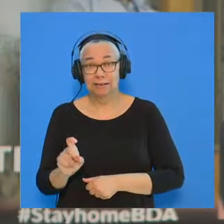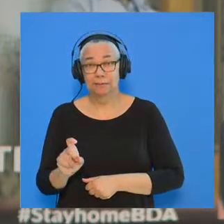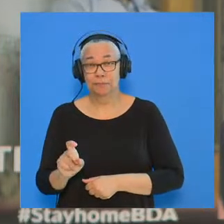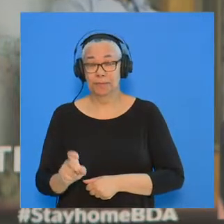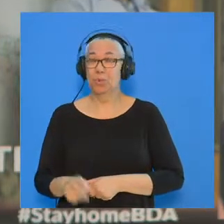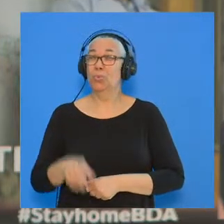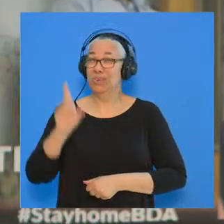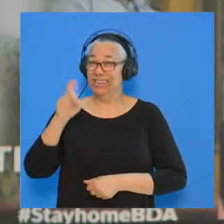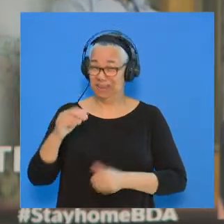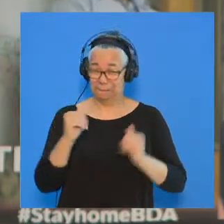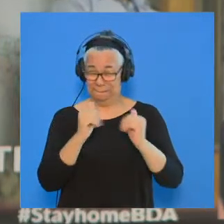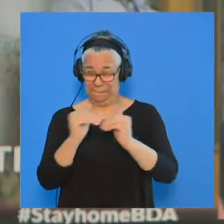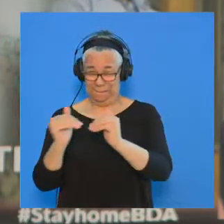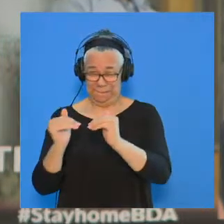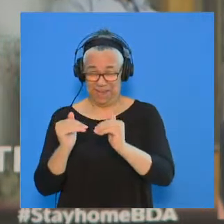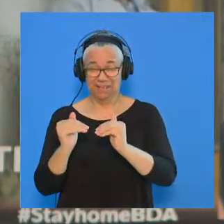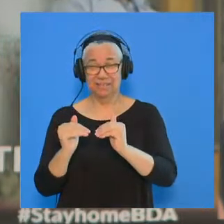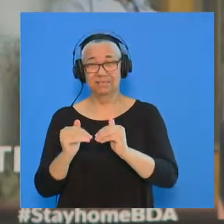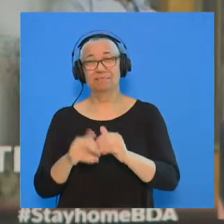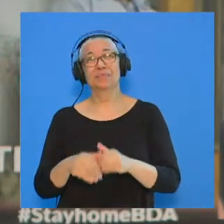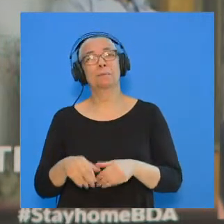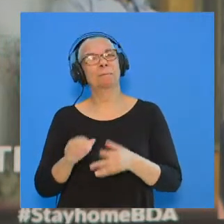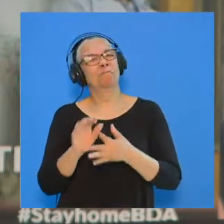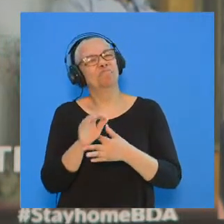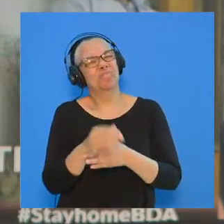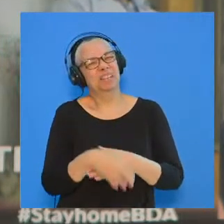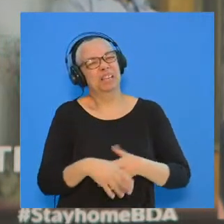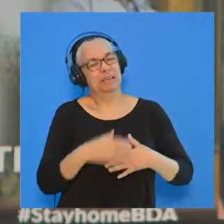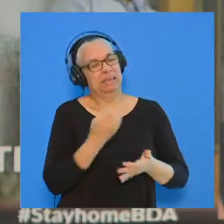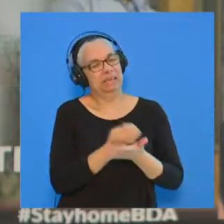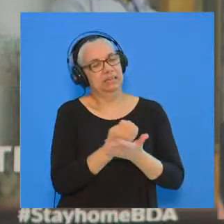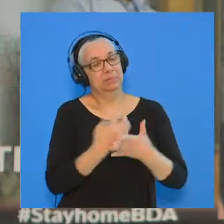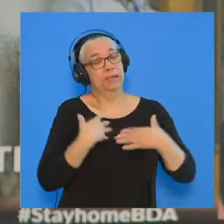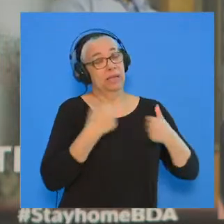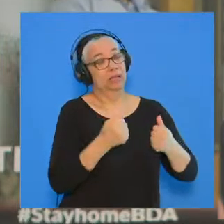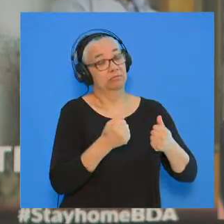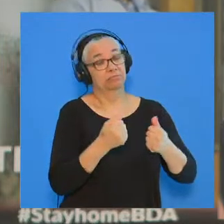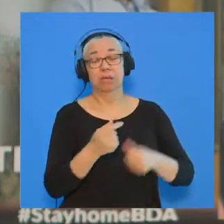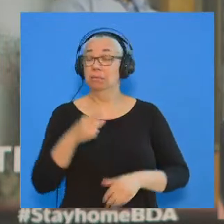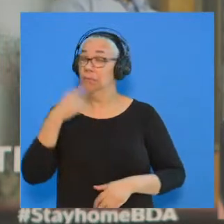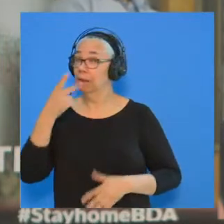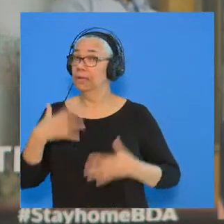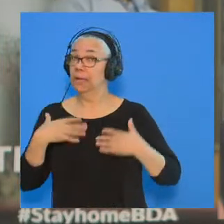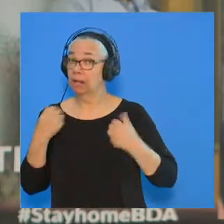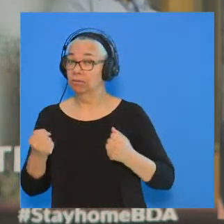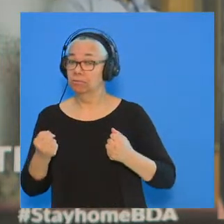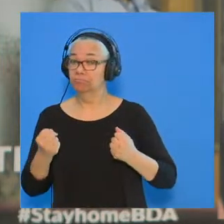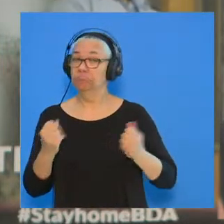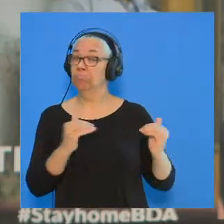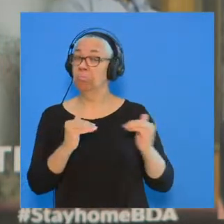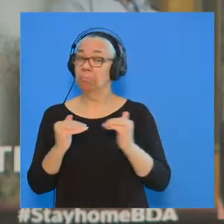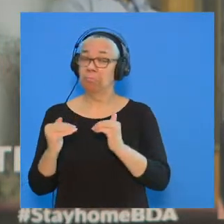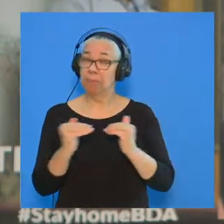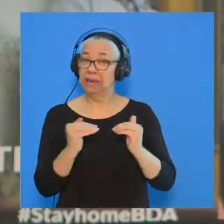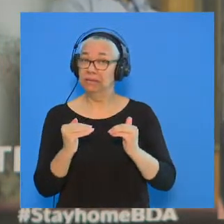a balance between our economic health and our public health. And I think that that balance is being struck.